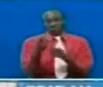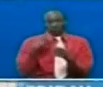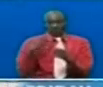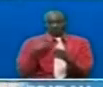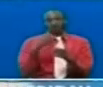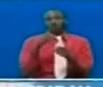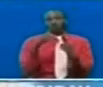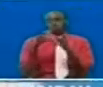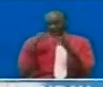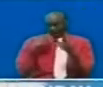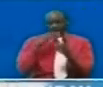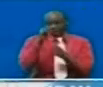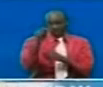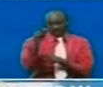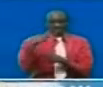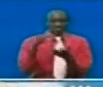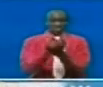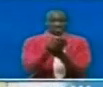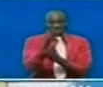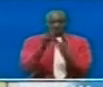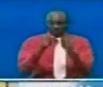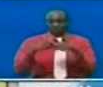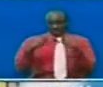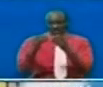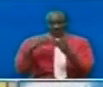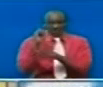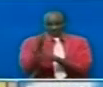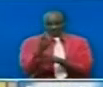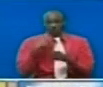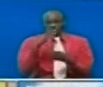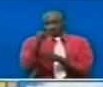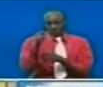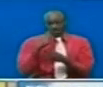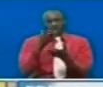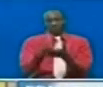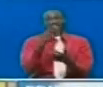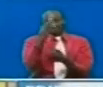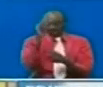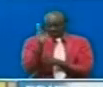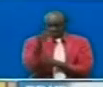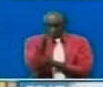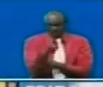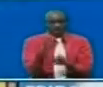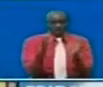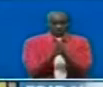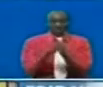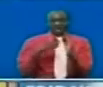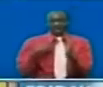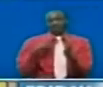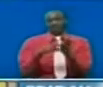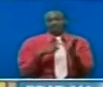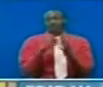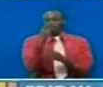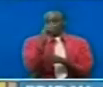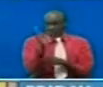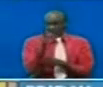corporate bond in the next 5 years. The bank has already issued its first tranche of the bond to raise 3 billion shillings, with a greenshoe option of 2